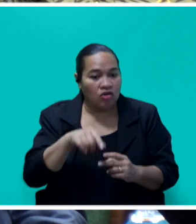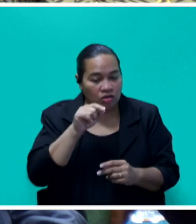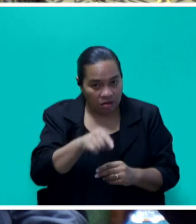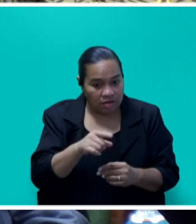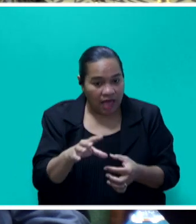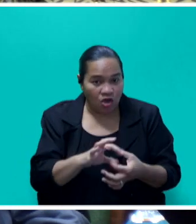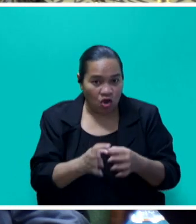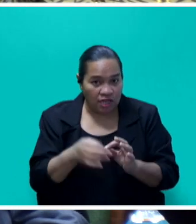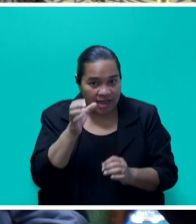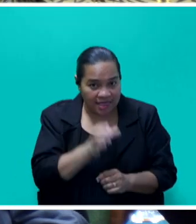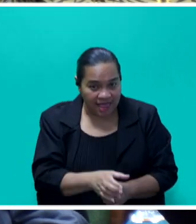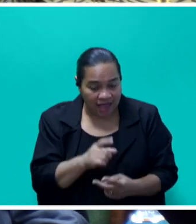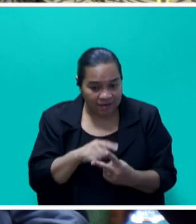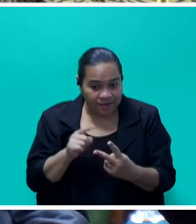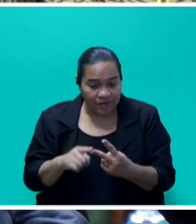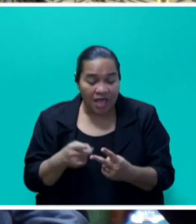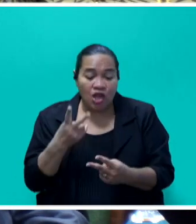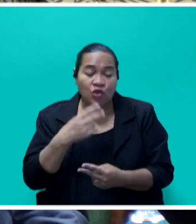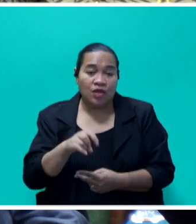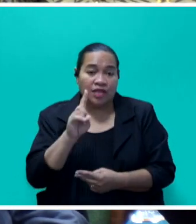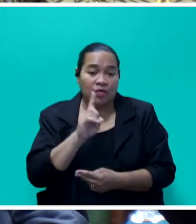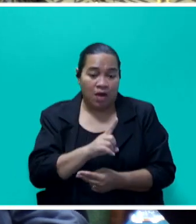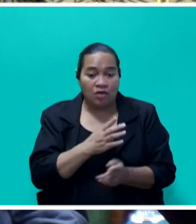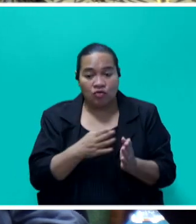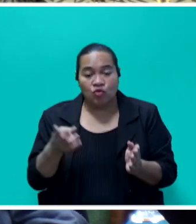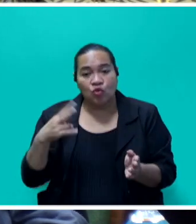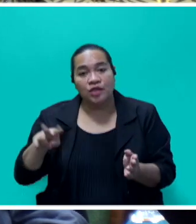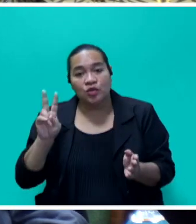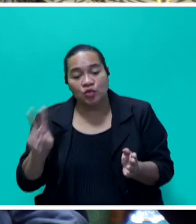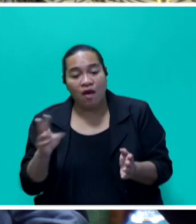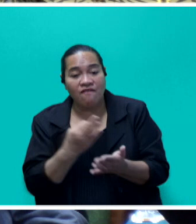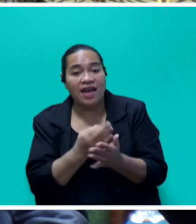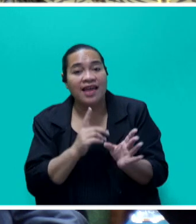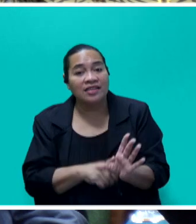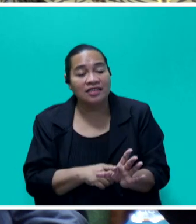coordinator, in the 2021-22 financial year, the